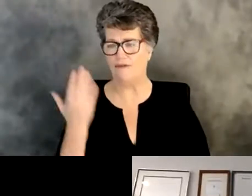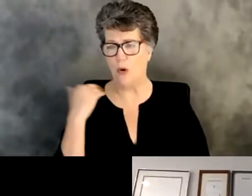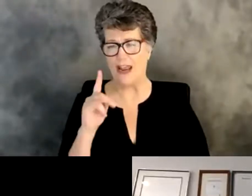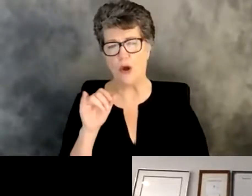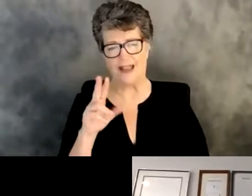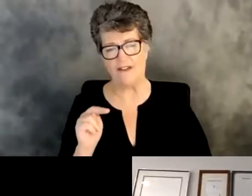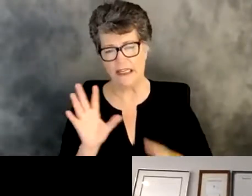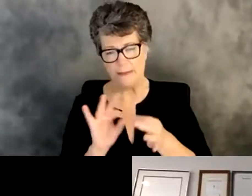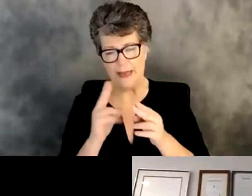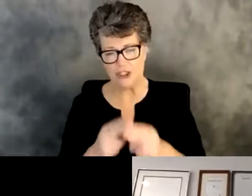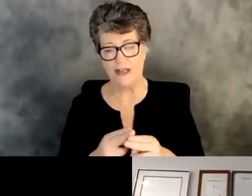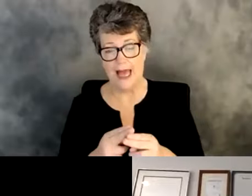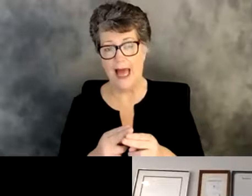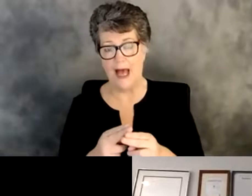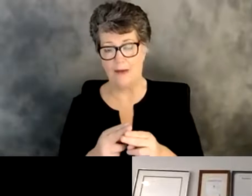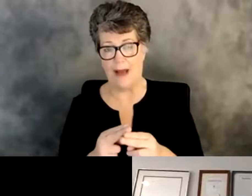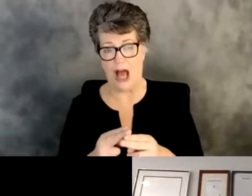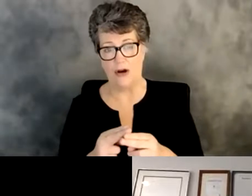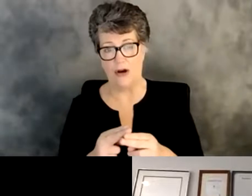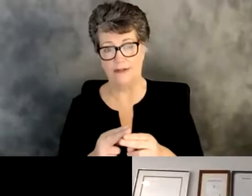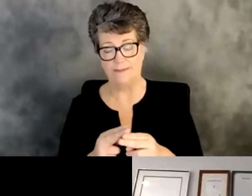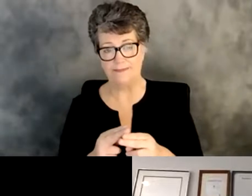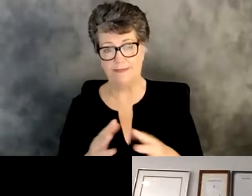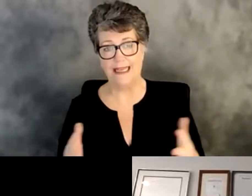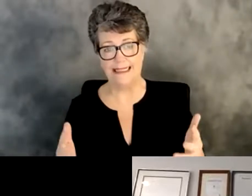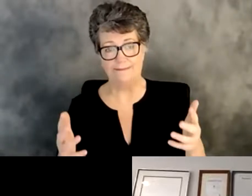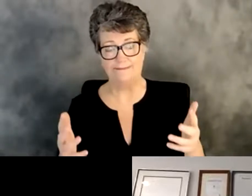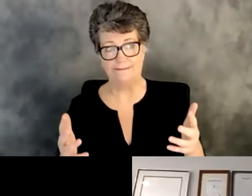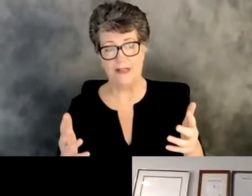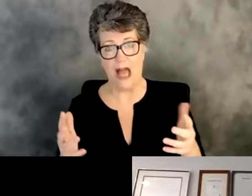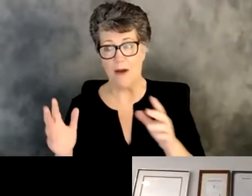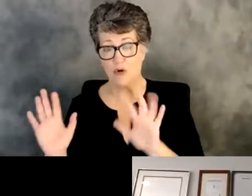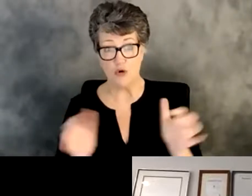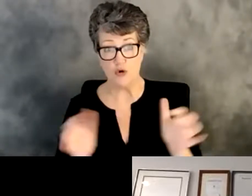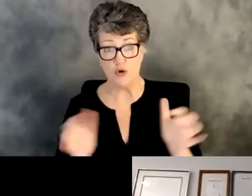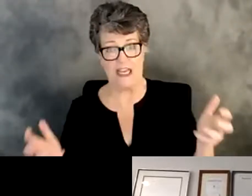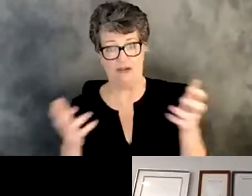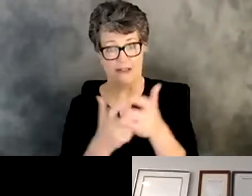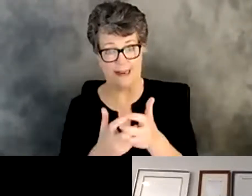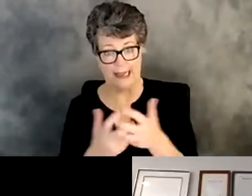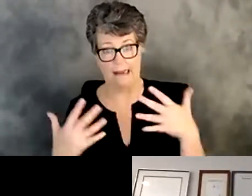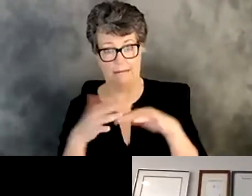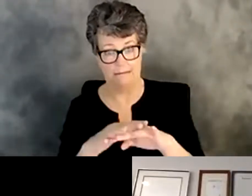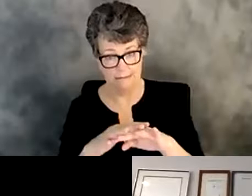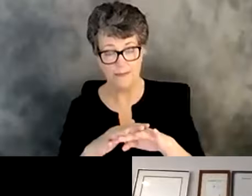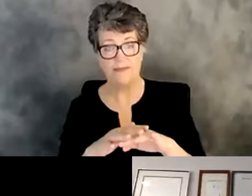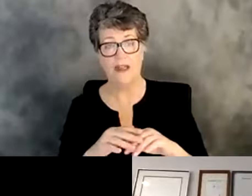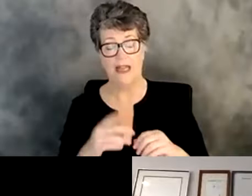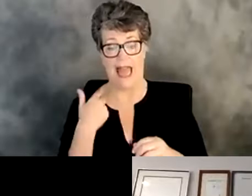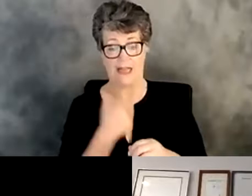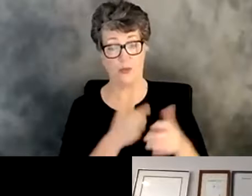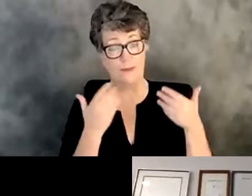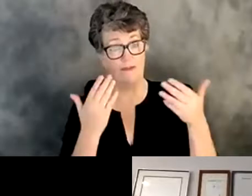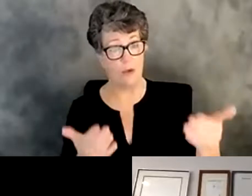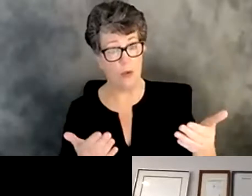the issue of intersections and intersectionality. And I'm wondering as we move forward,